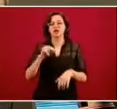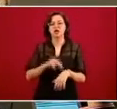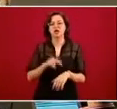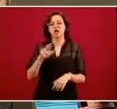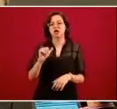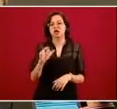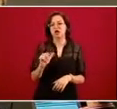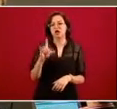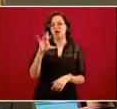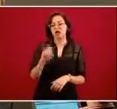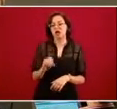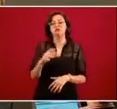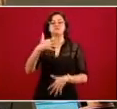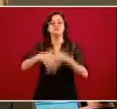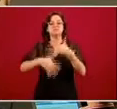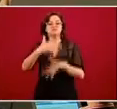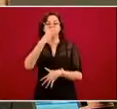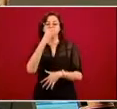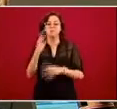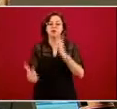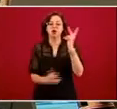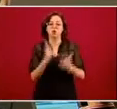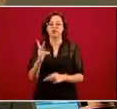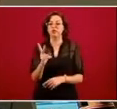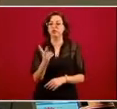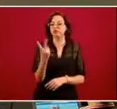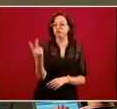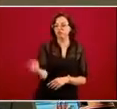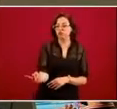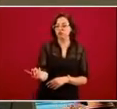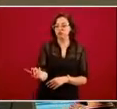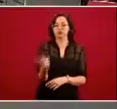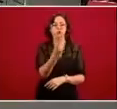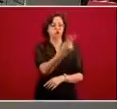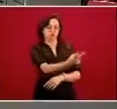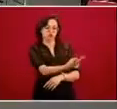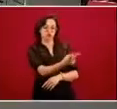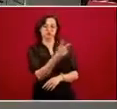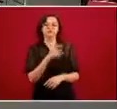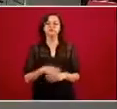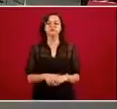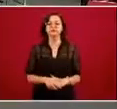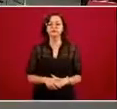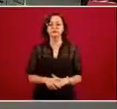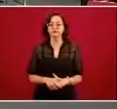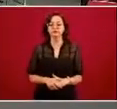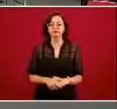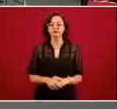more. So stay at home. Stay at home. All right, let's begin with the Q&A period.